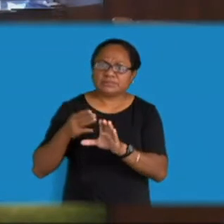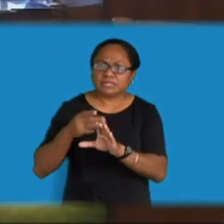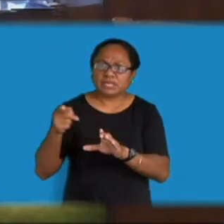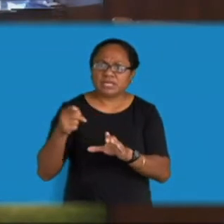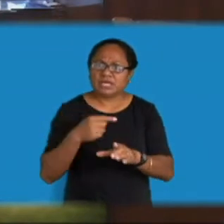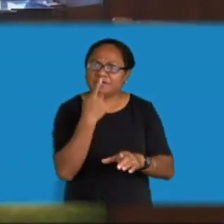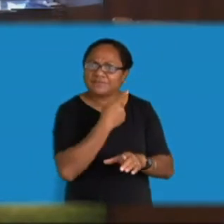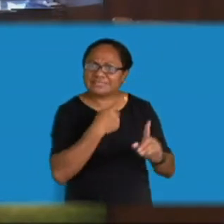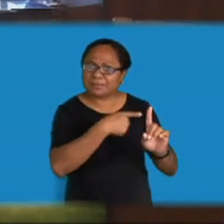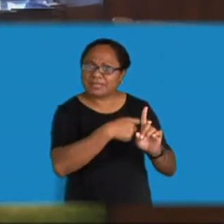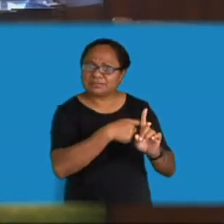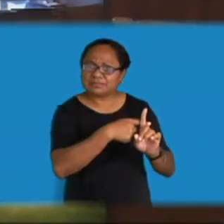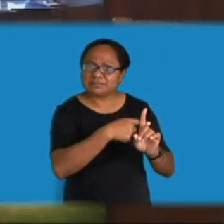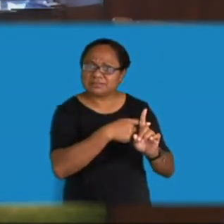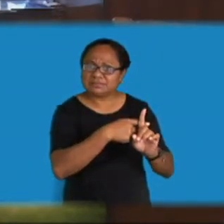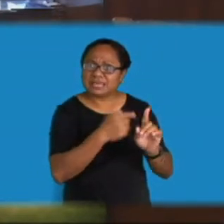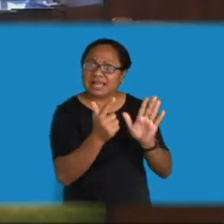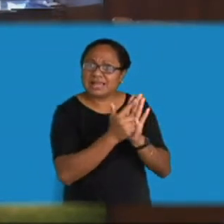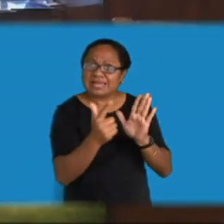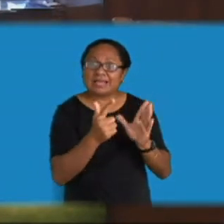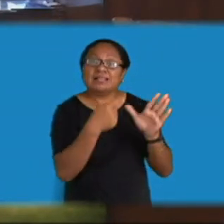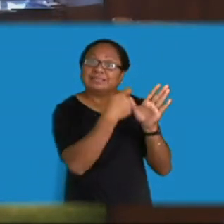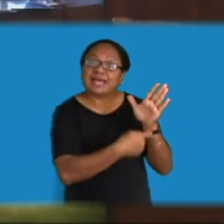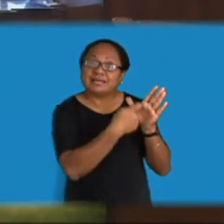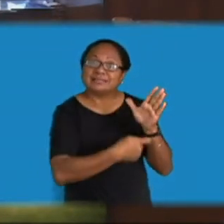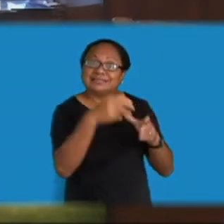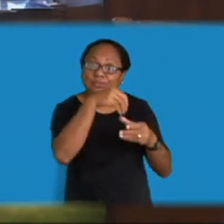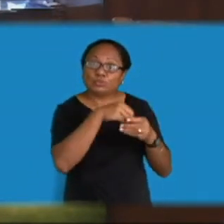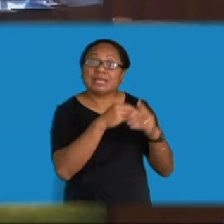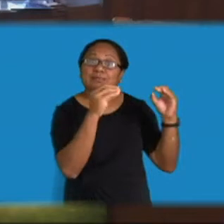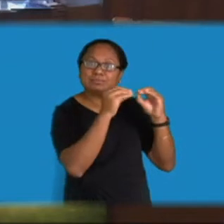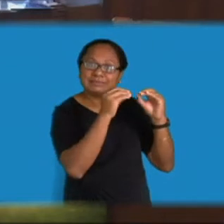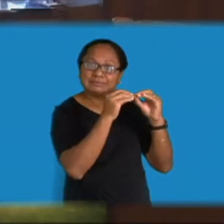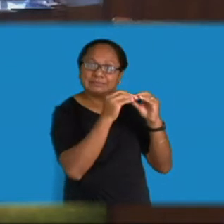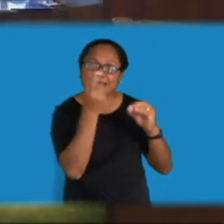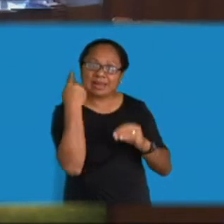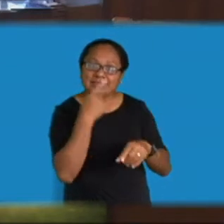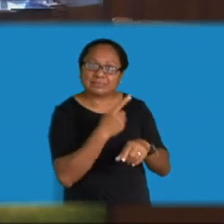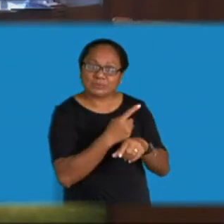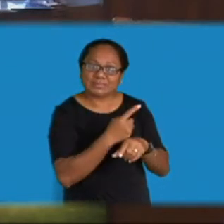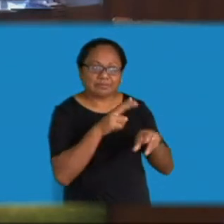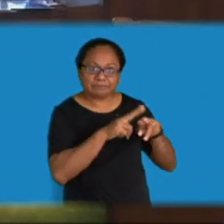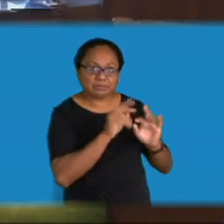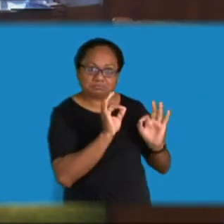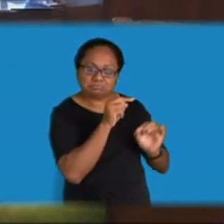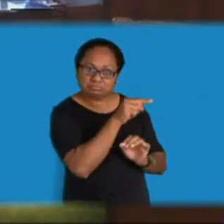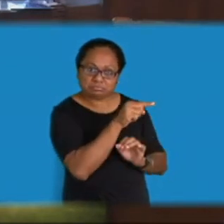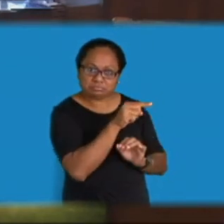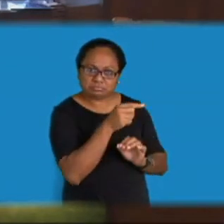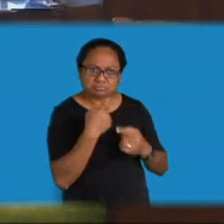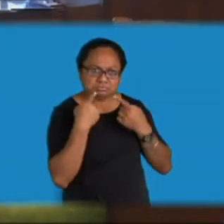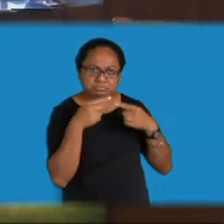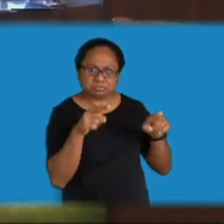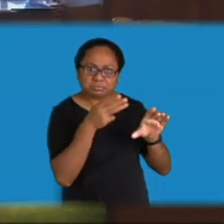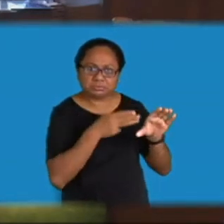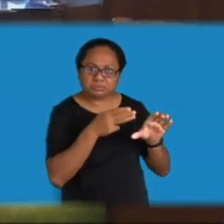Plus legal text was concluded in Brisbane last week without Fiji's presence. Now, we do not